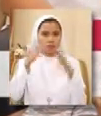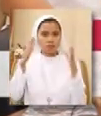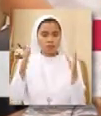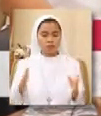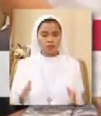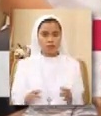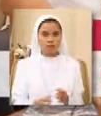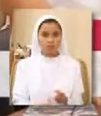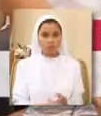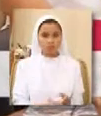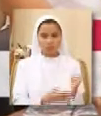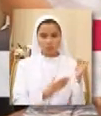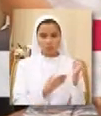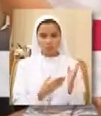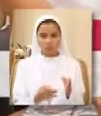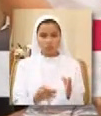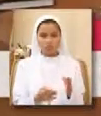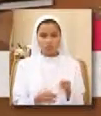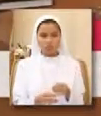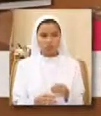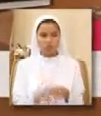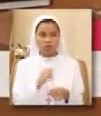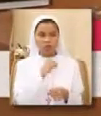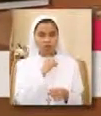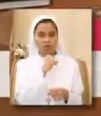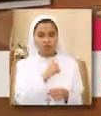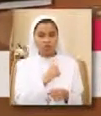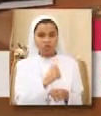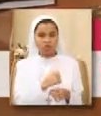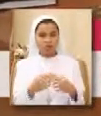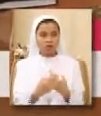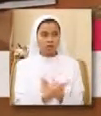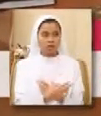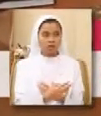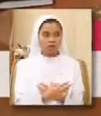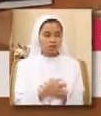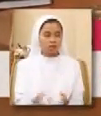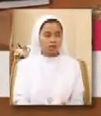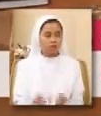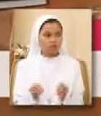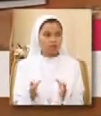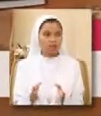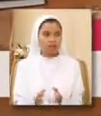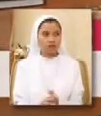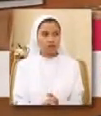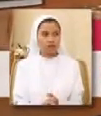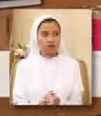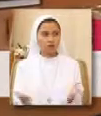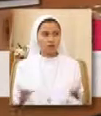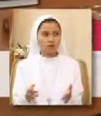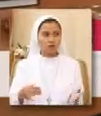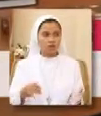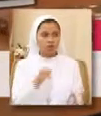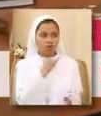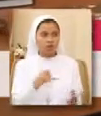two containers of seeds to come, seeds. And they would not release it. Seeds could plant all of